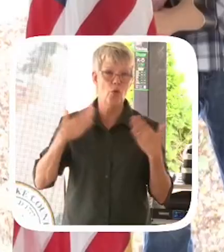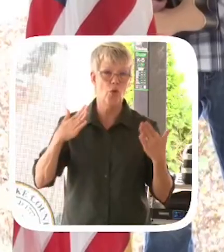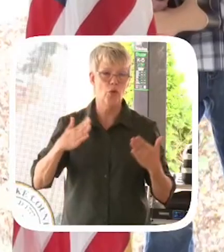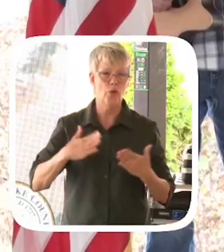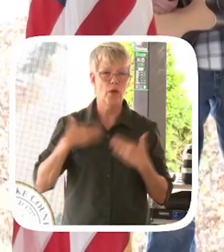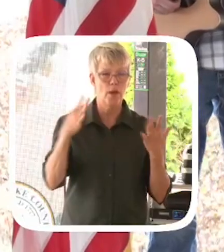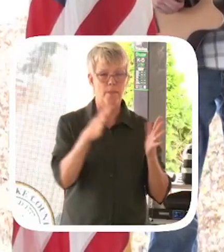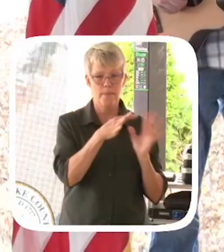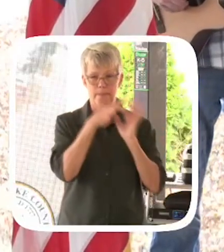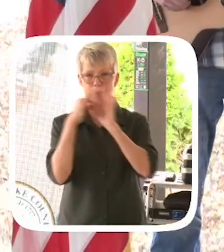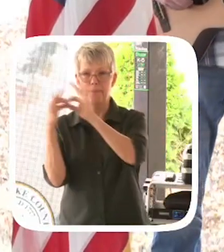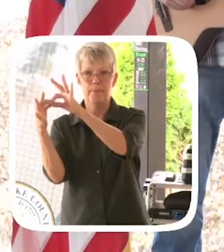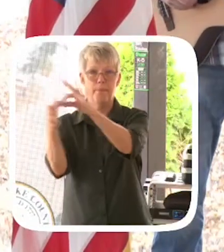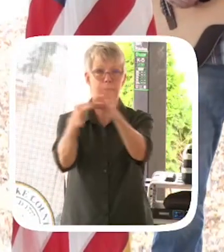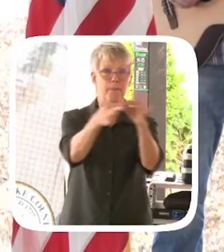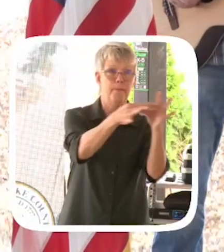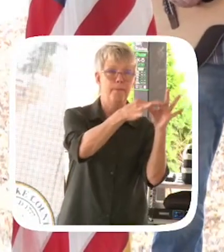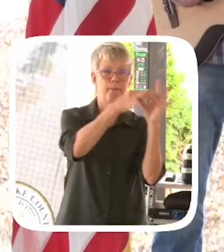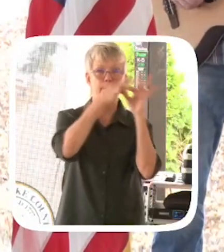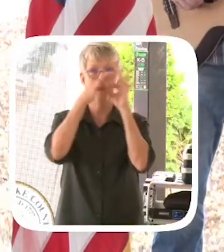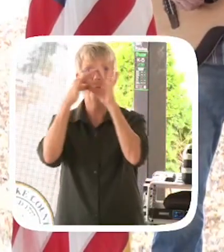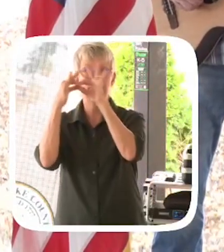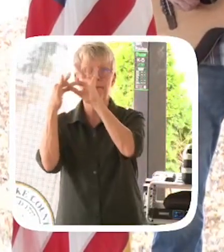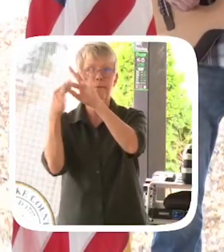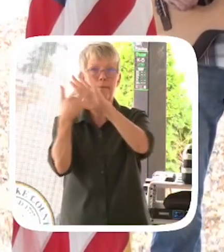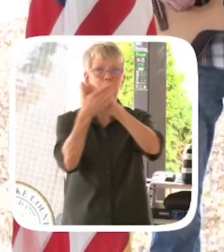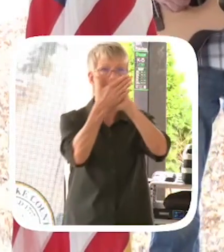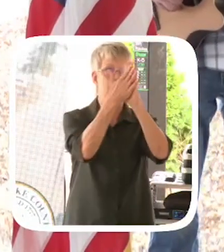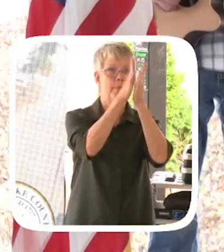us together in